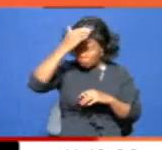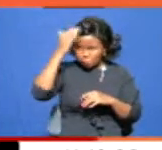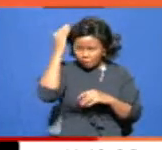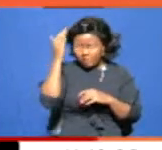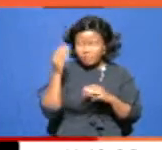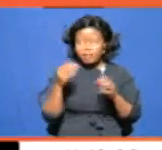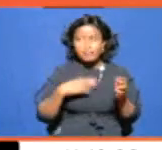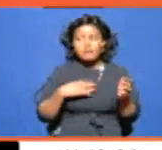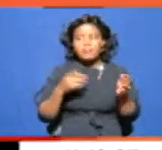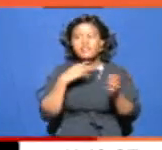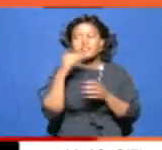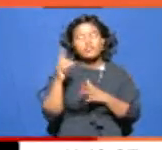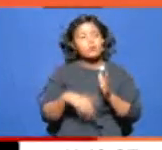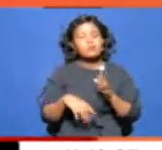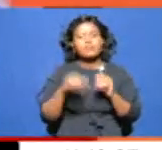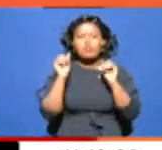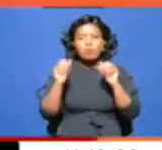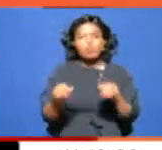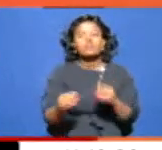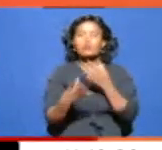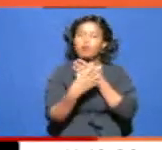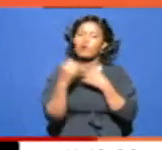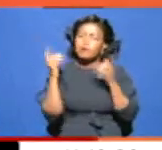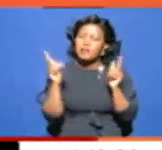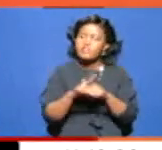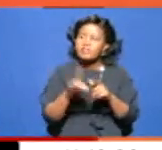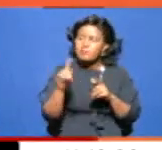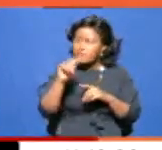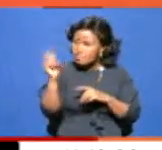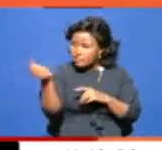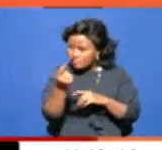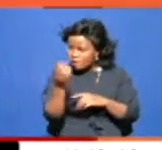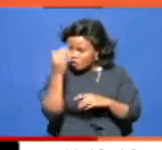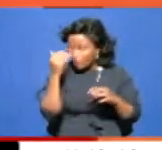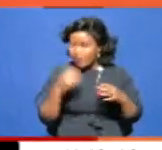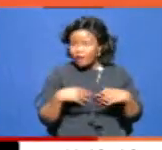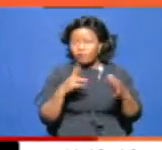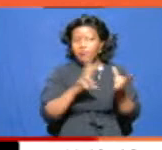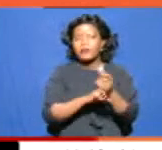replicate that in Kenya, because I had started partnering with the international